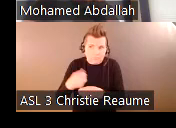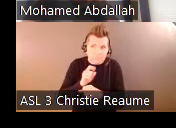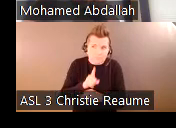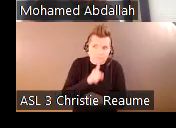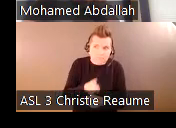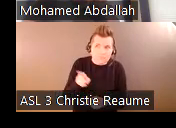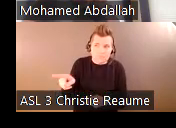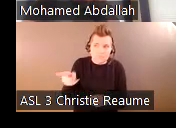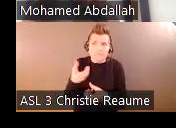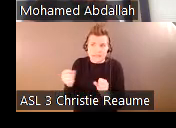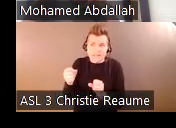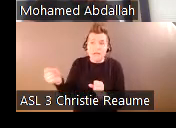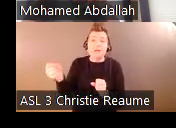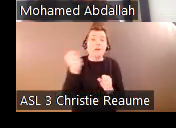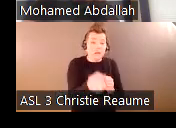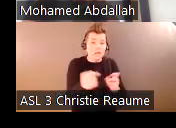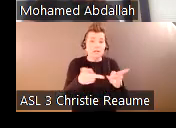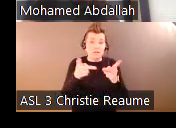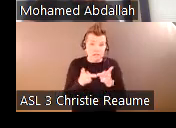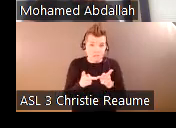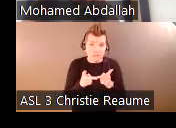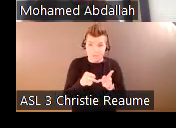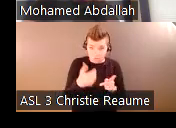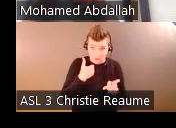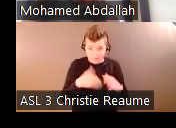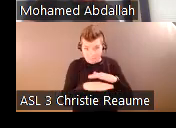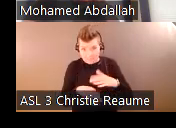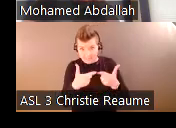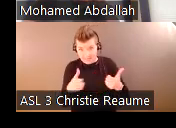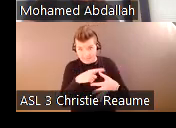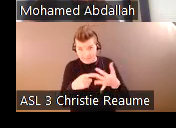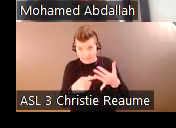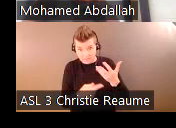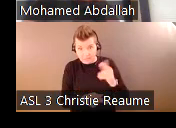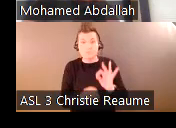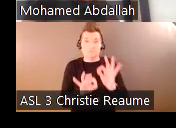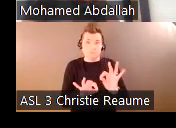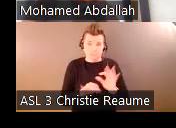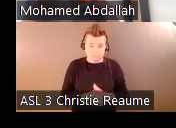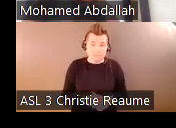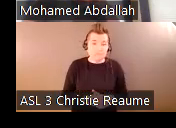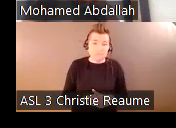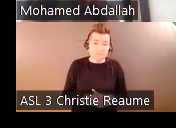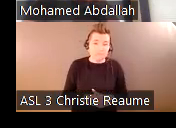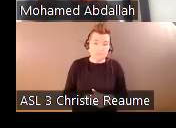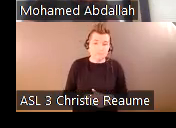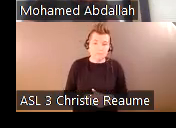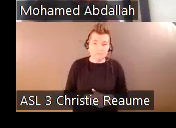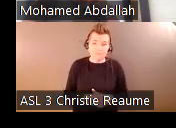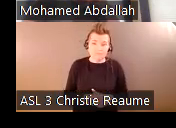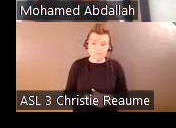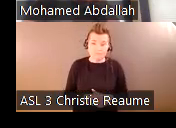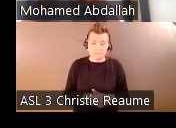safely housed and their needs are being met while in their housing. And we have seen a lot